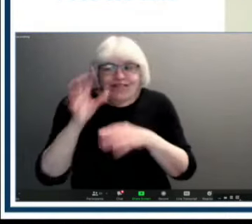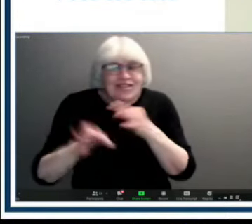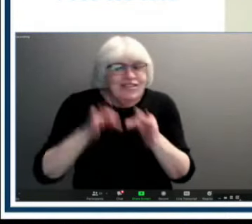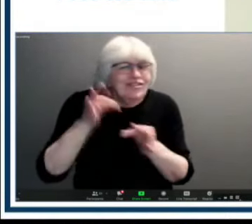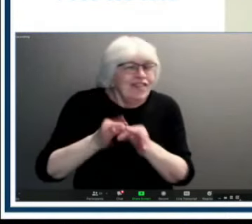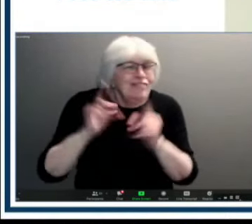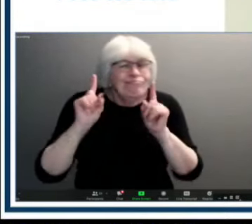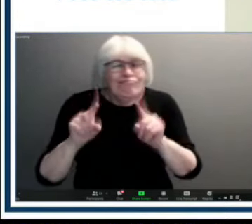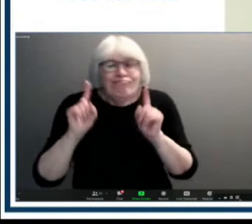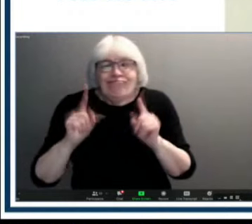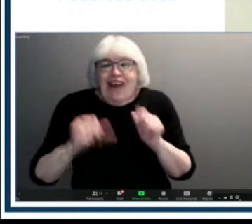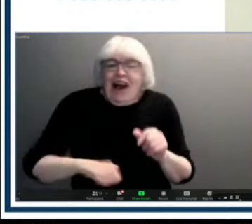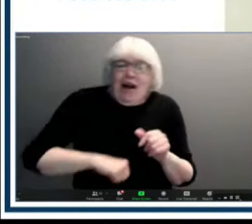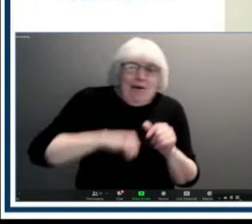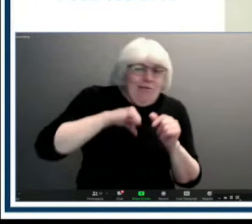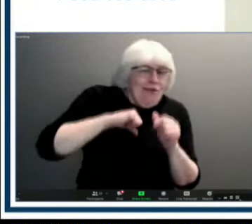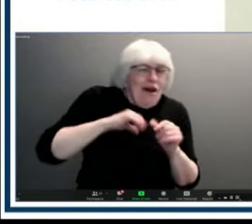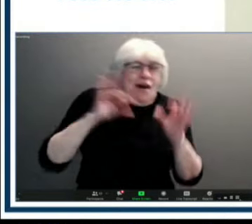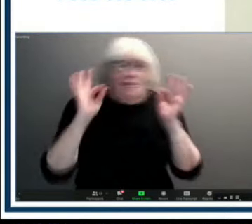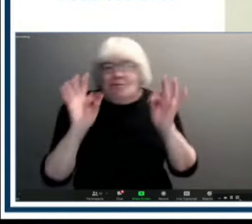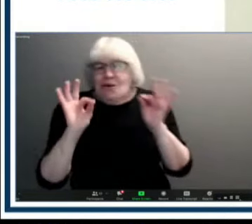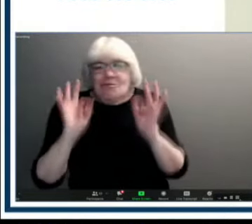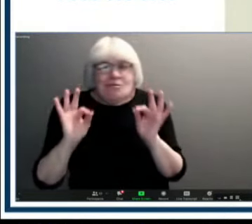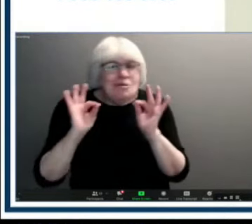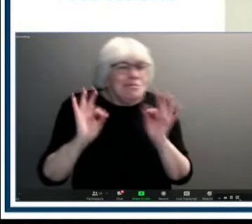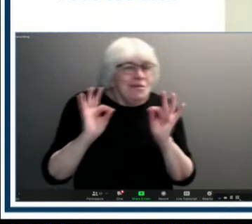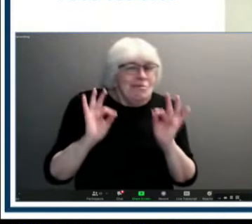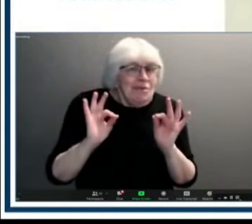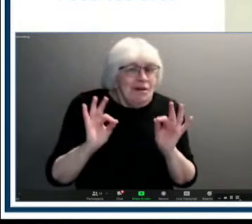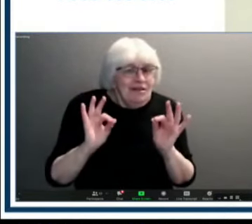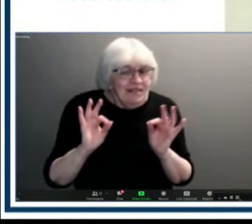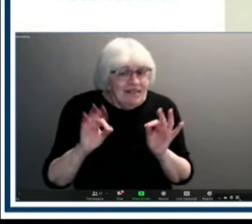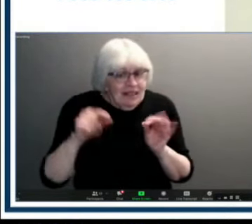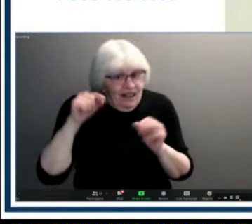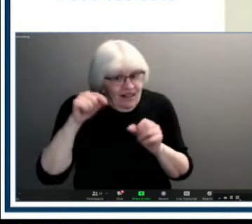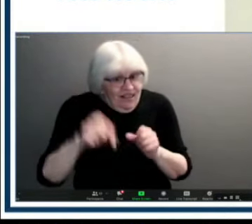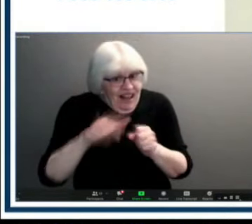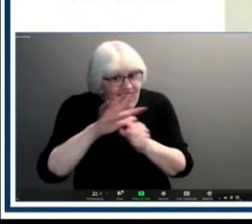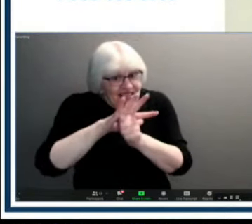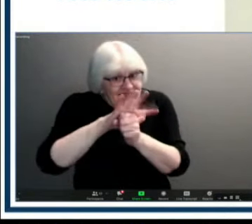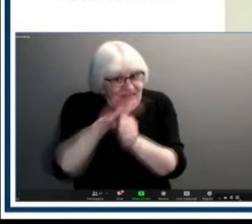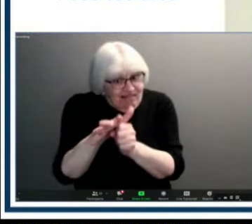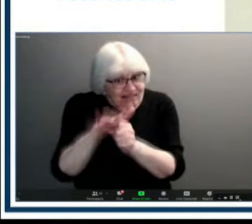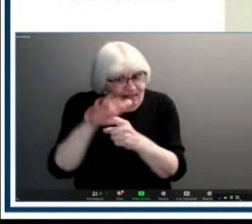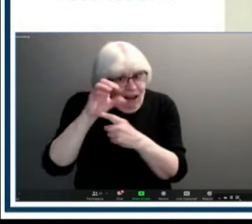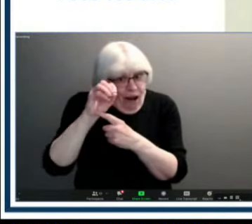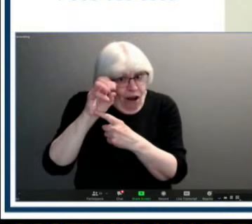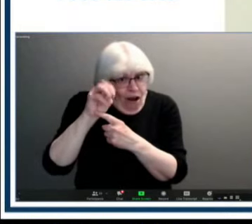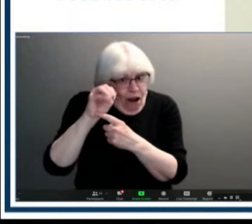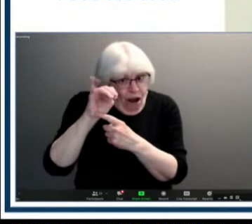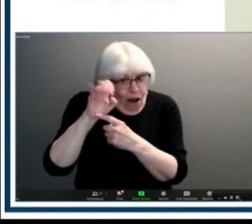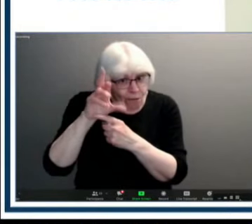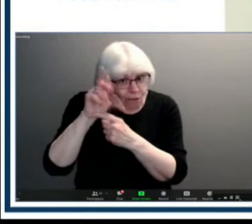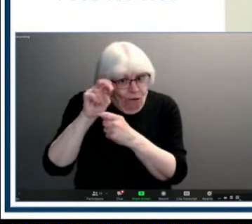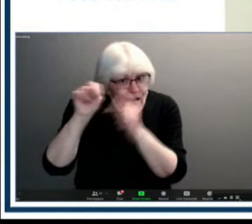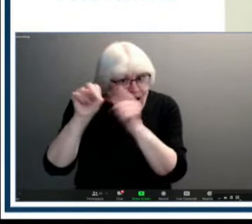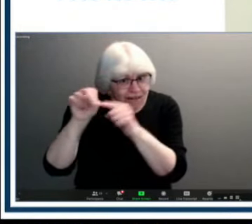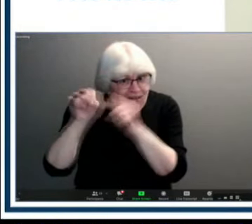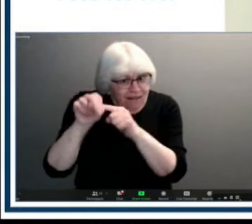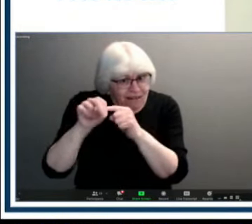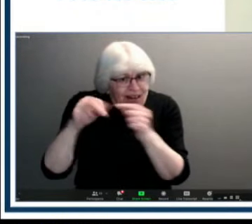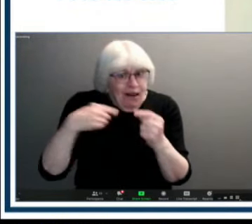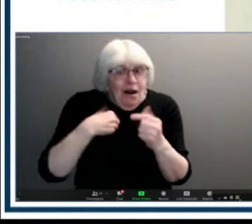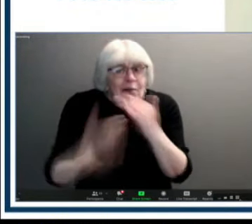really. But with this variant, if a person is exposed to COVID this morning and they